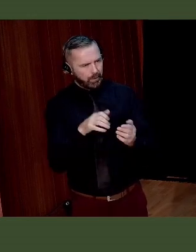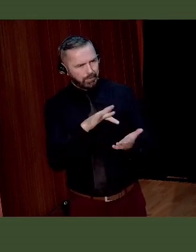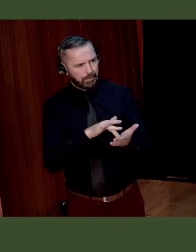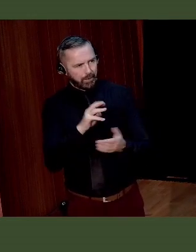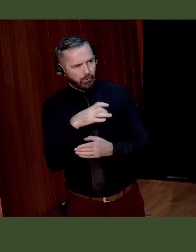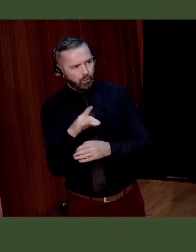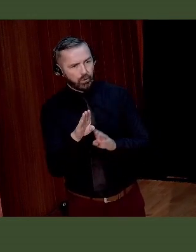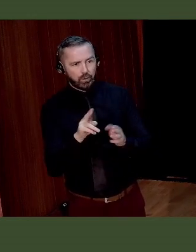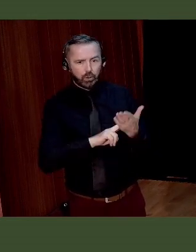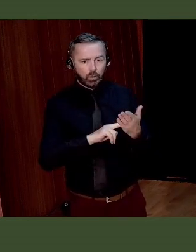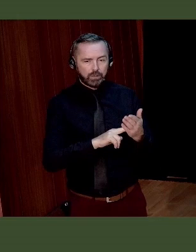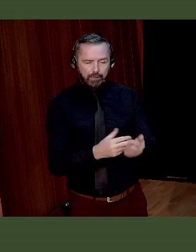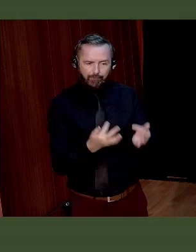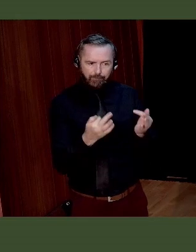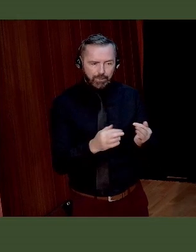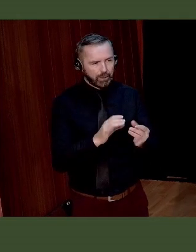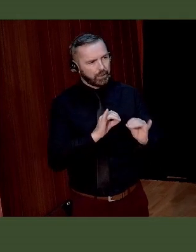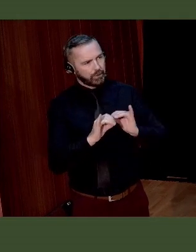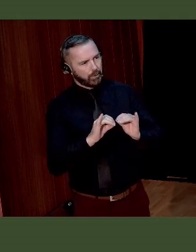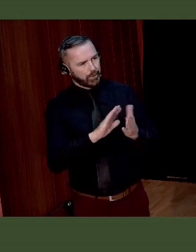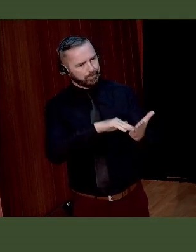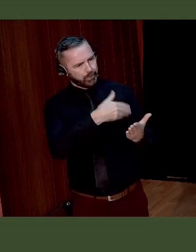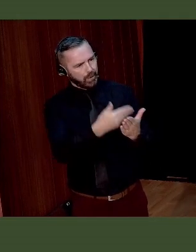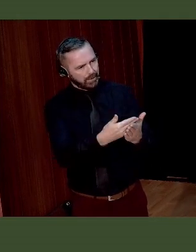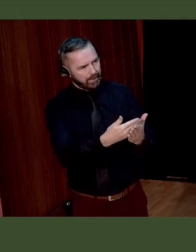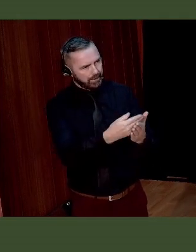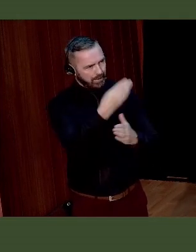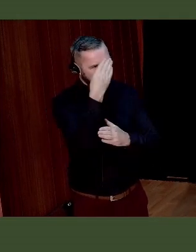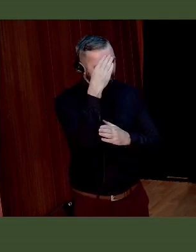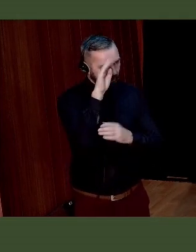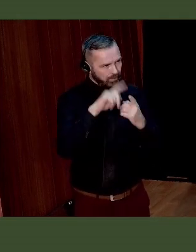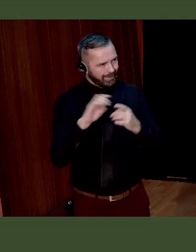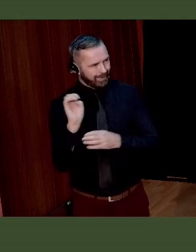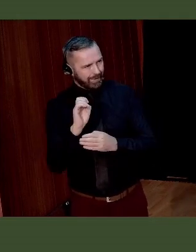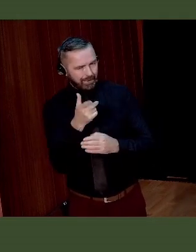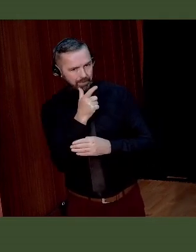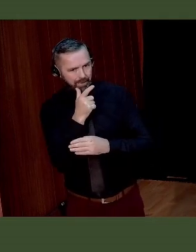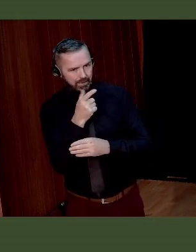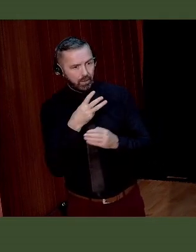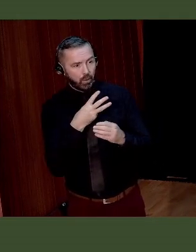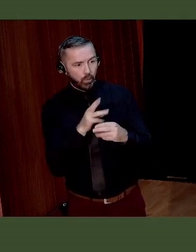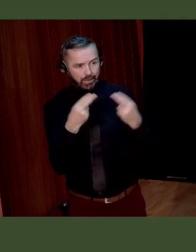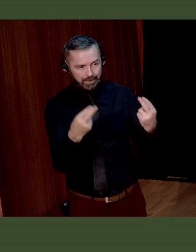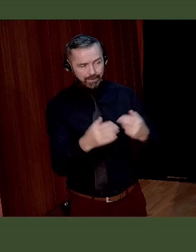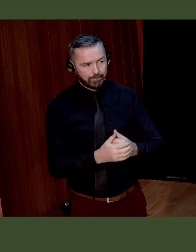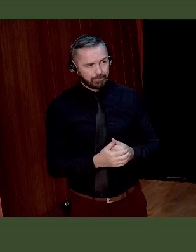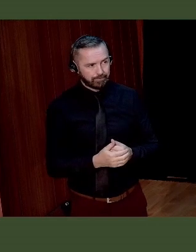official interpreter be appointed to translate Irish and English speeches at the private meetings of the Dáil when necessary, close